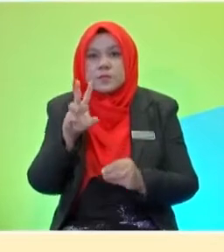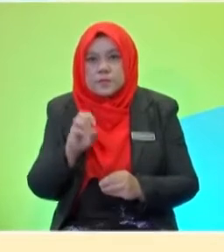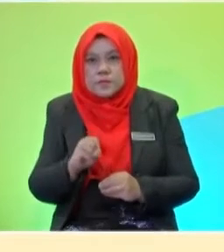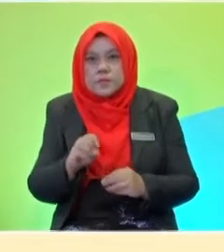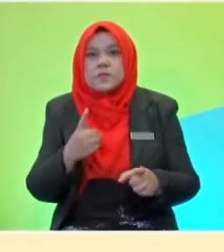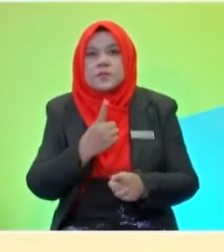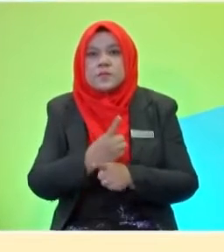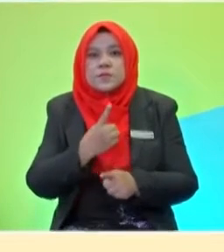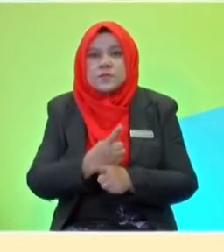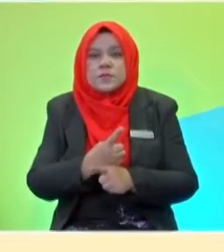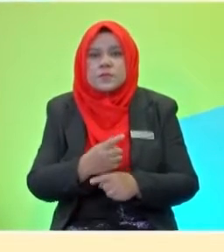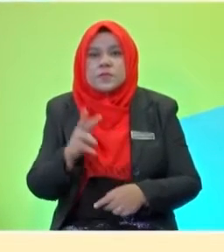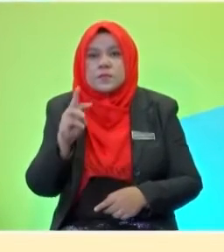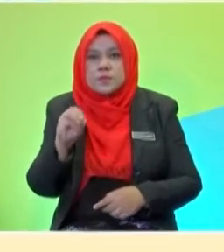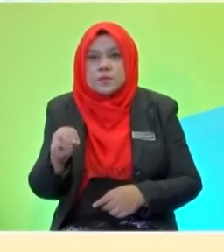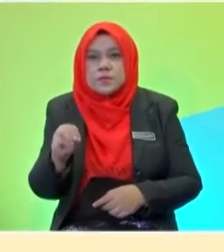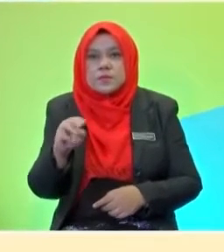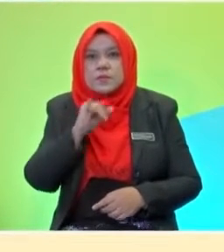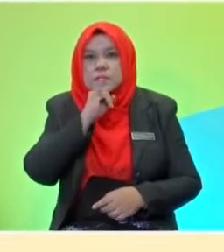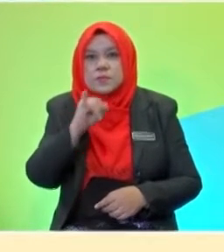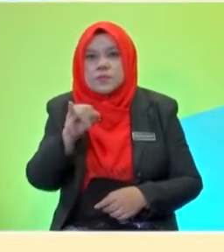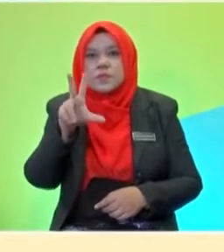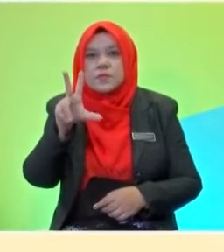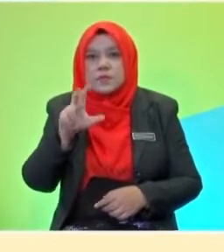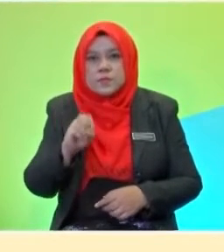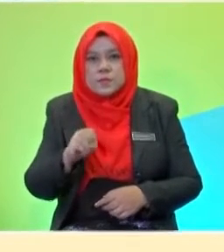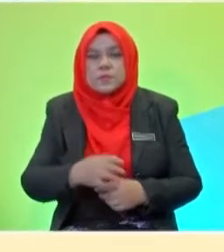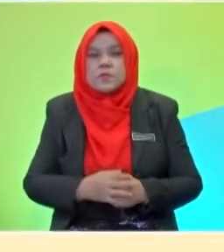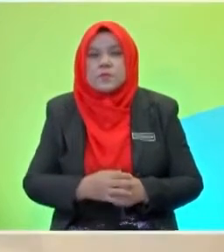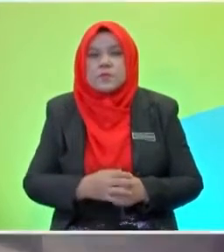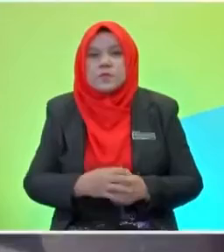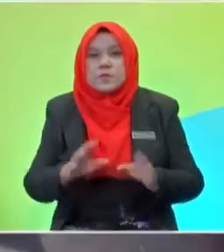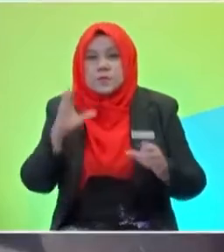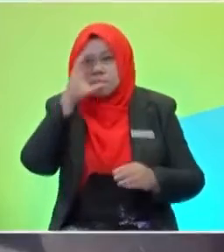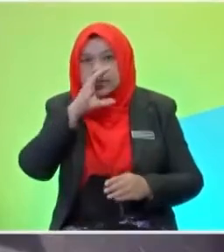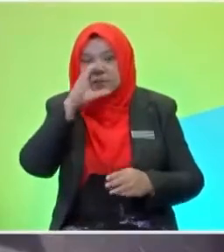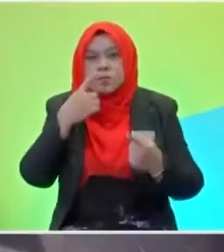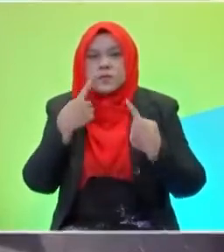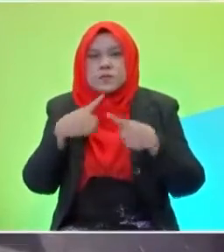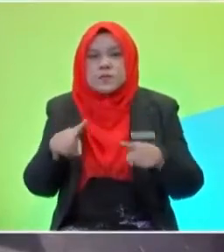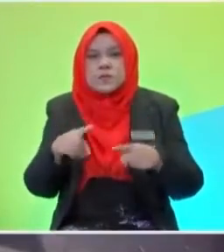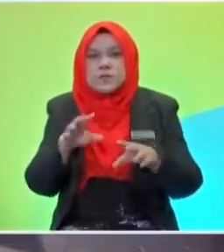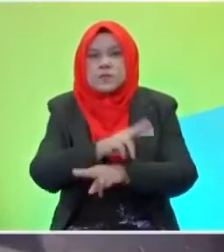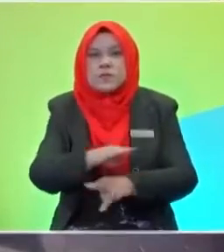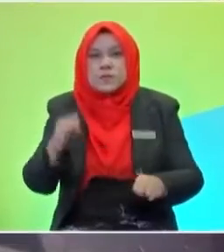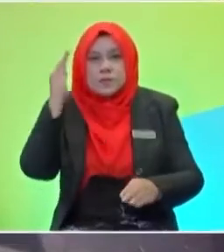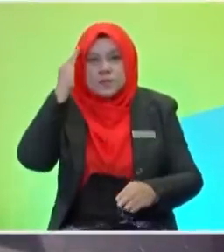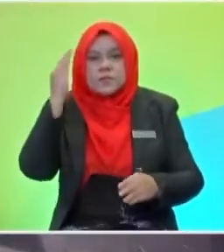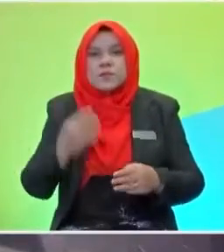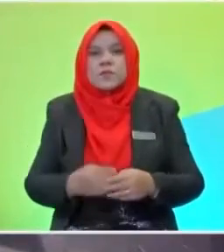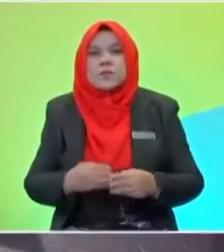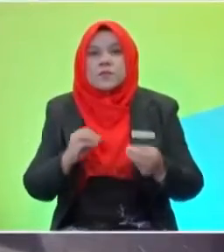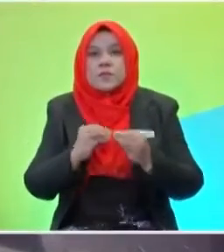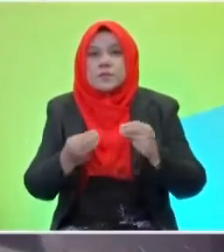correct. So the answer for the unknown number M is 30. So this is how we find answer for the unknown numbers. There you go. Okay,